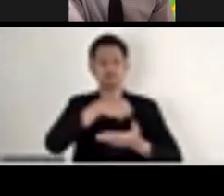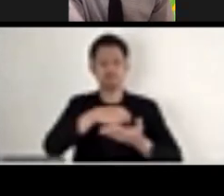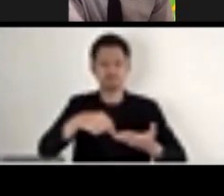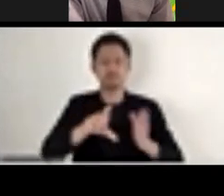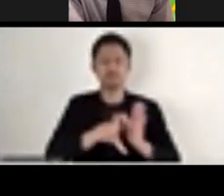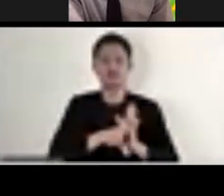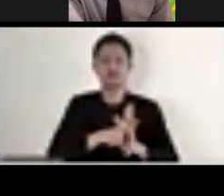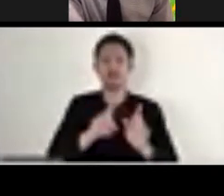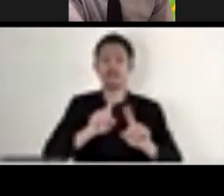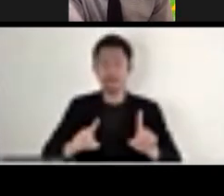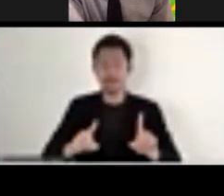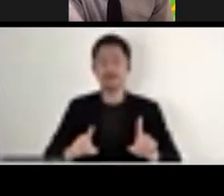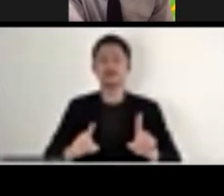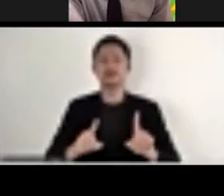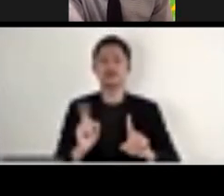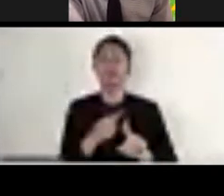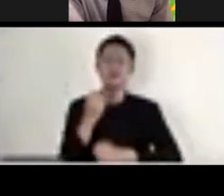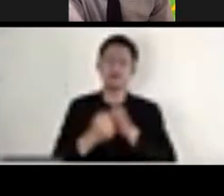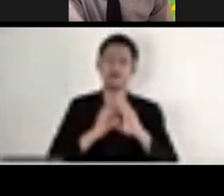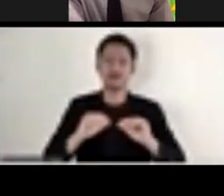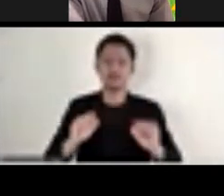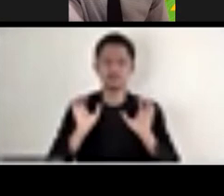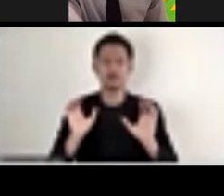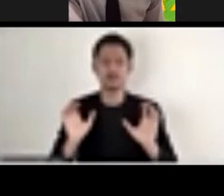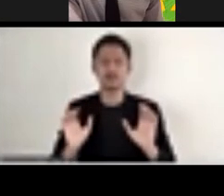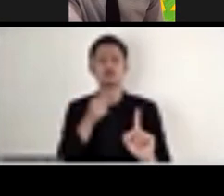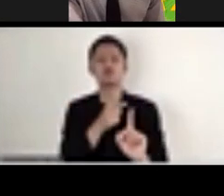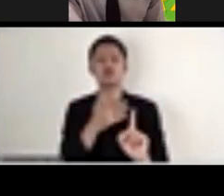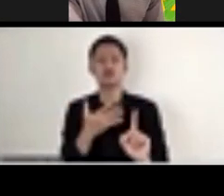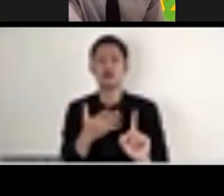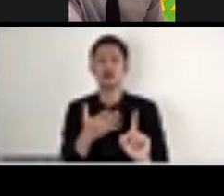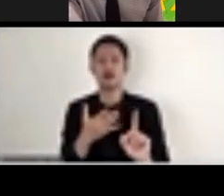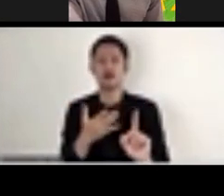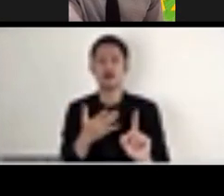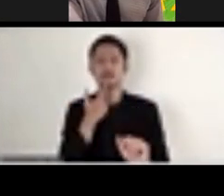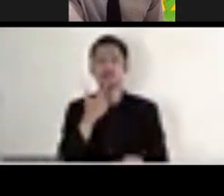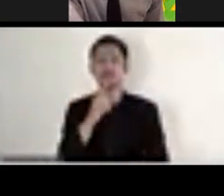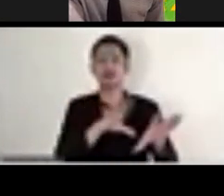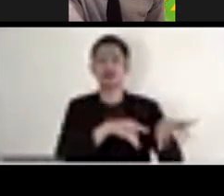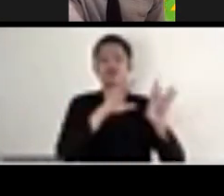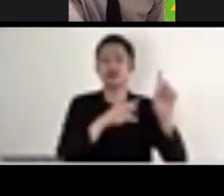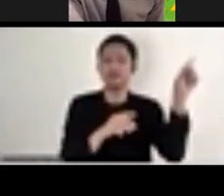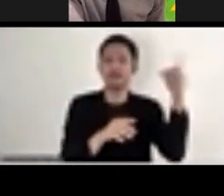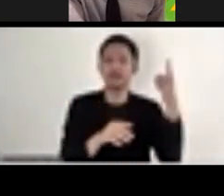di samping Mio Soul ori buat subscribe Slank Fans Club Indonesia